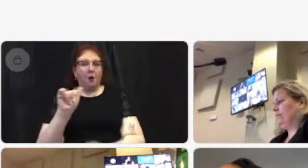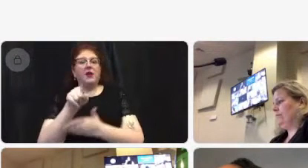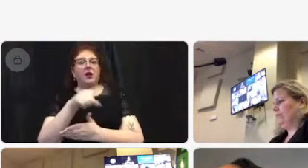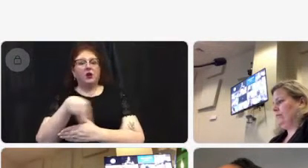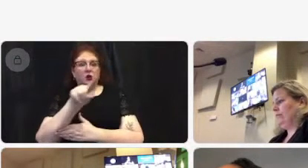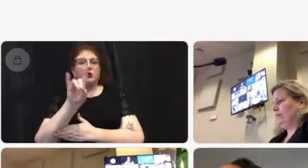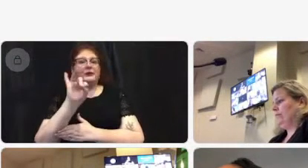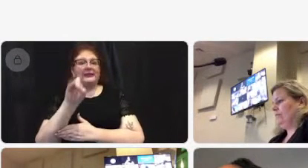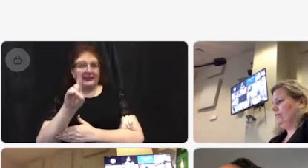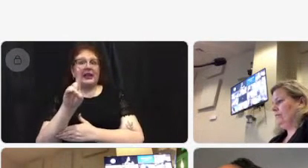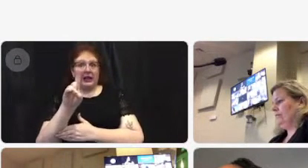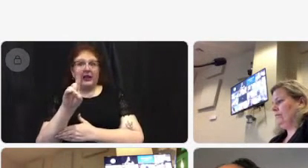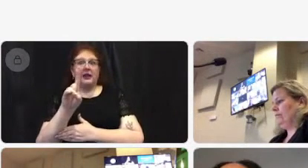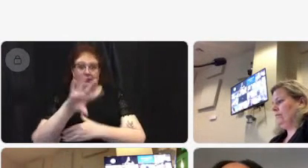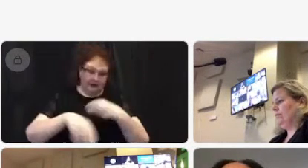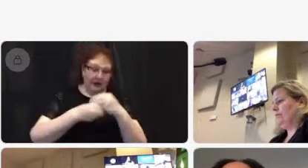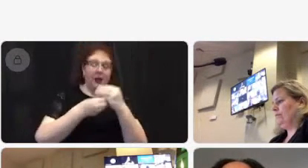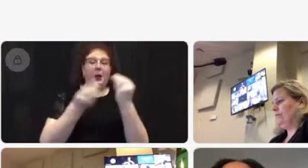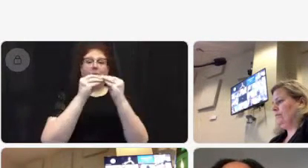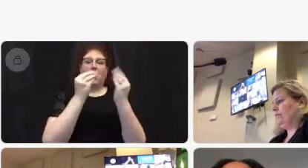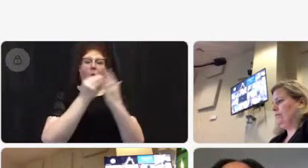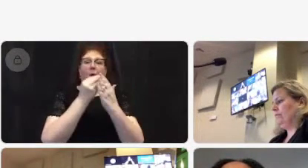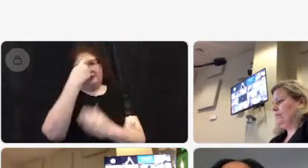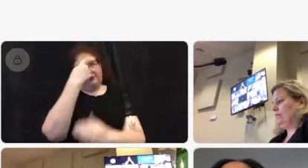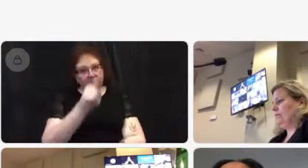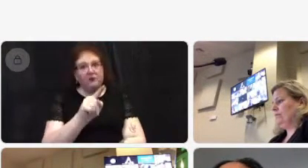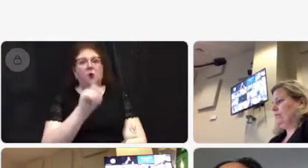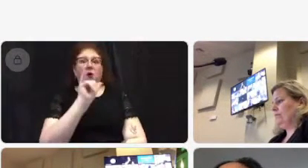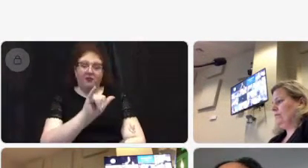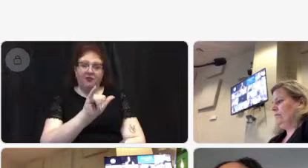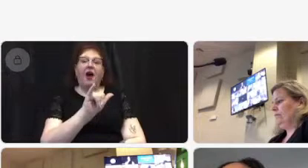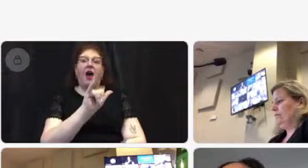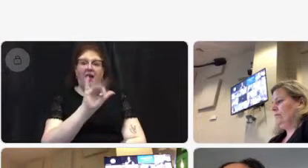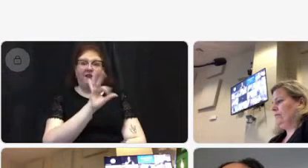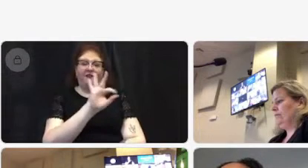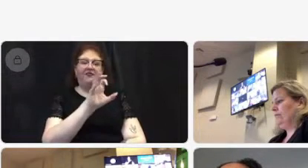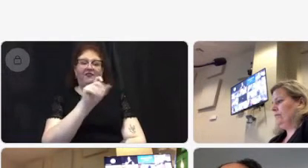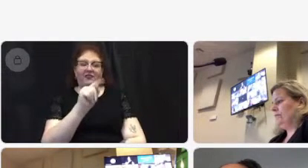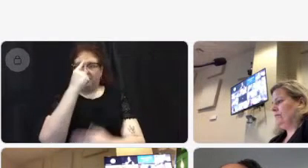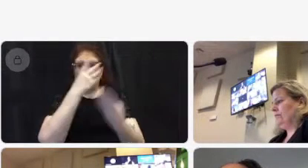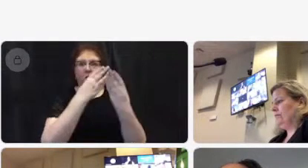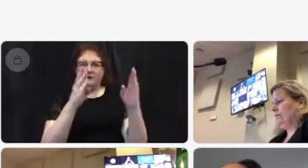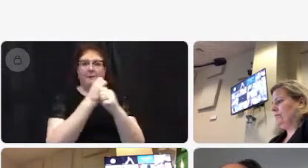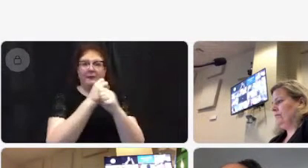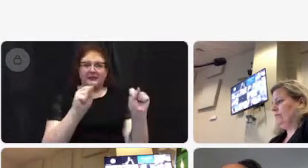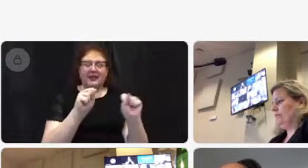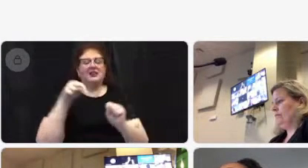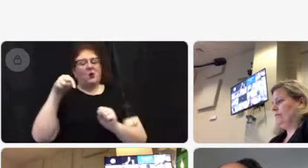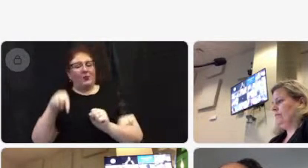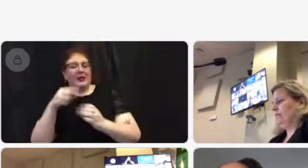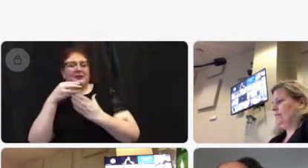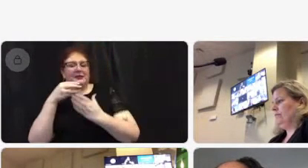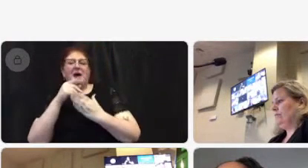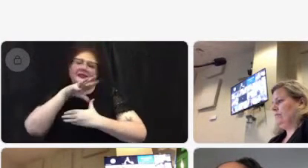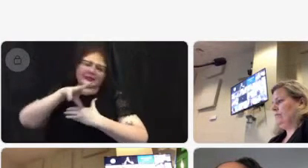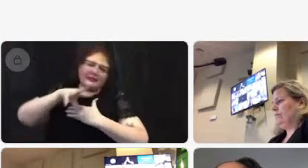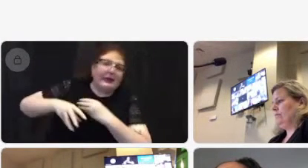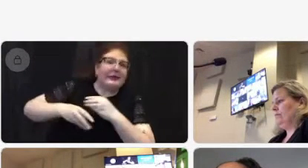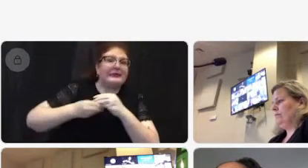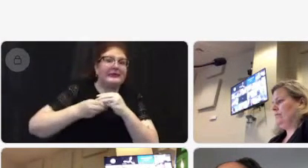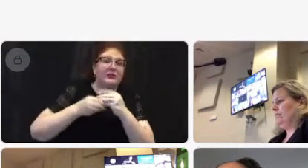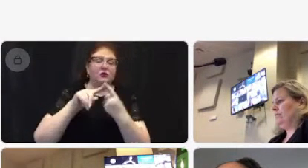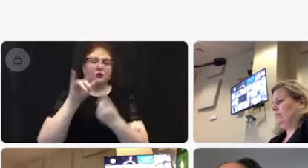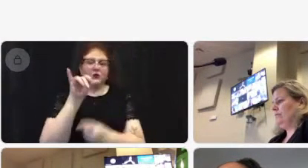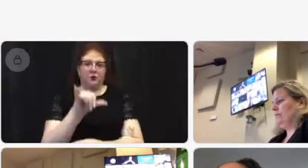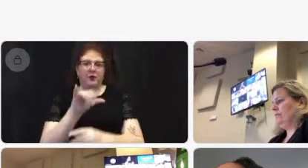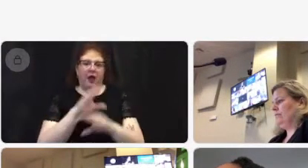into fire apparatus and public safety fleet. So all of this is additional money from that standpoint, and we